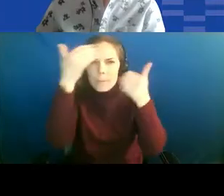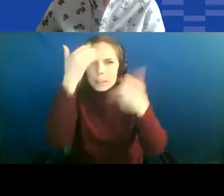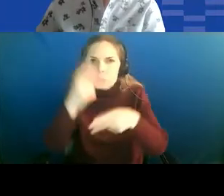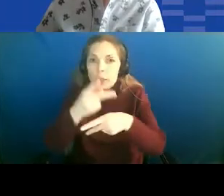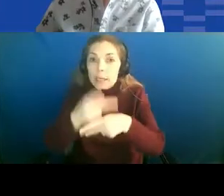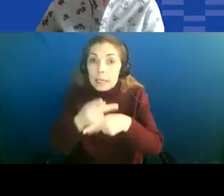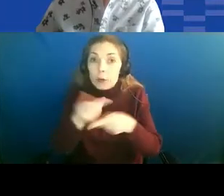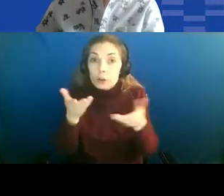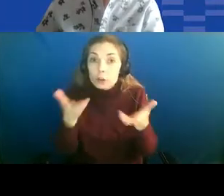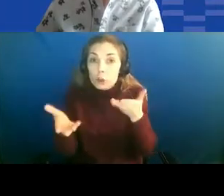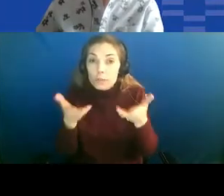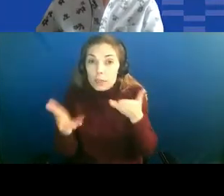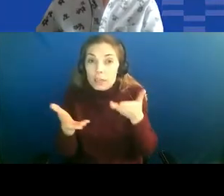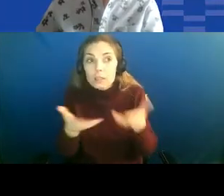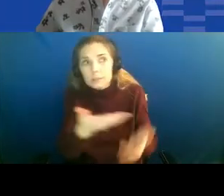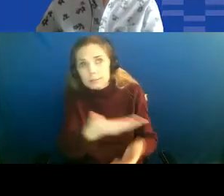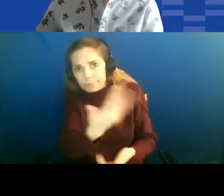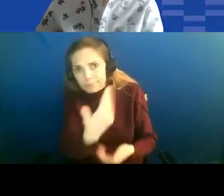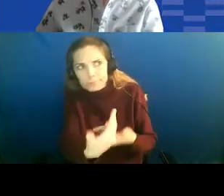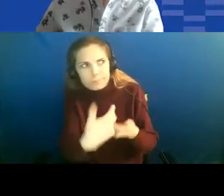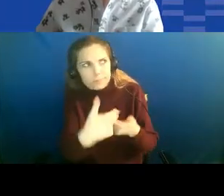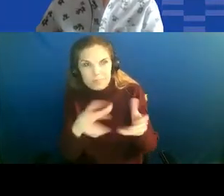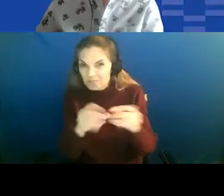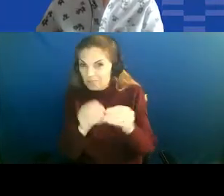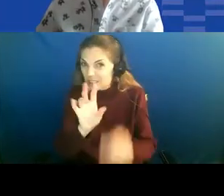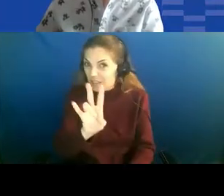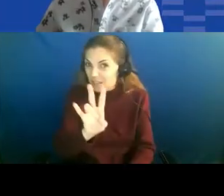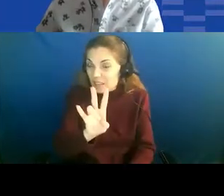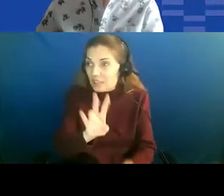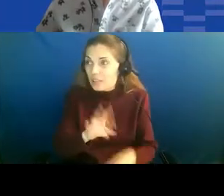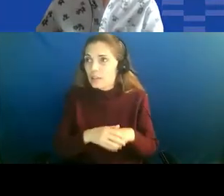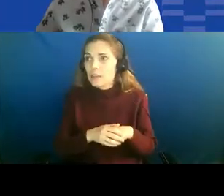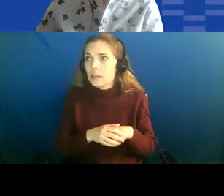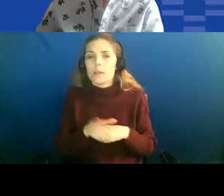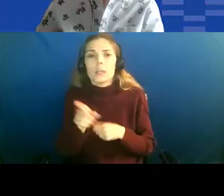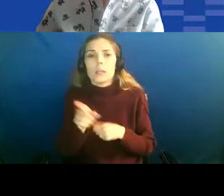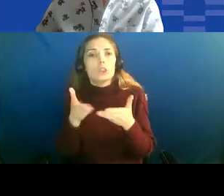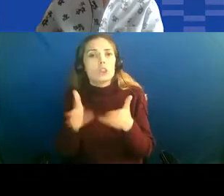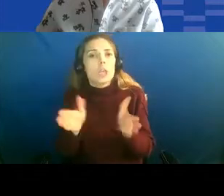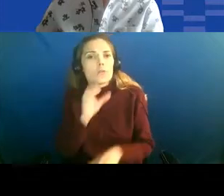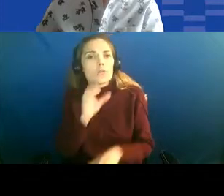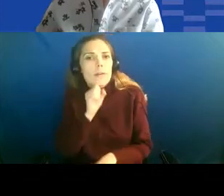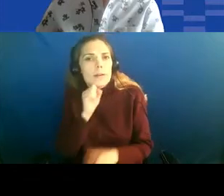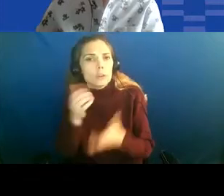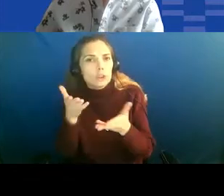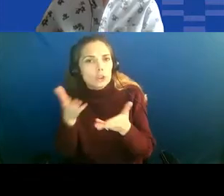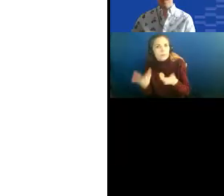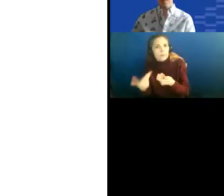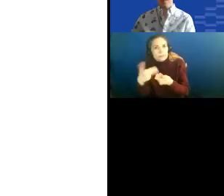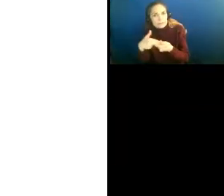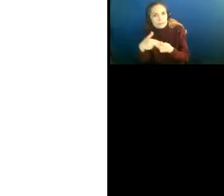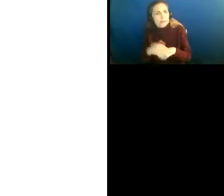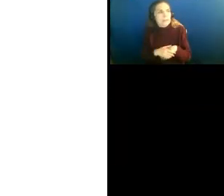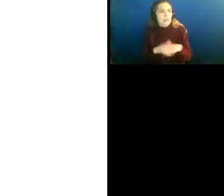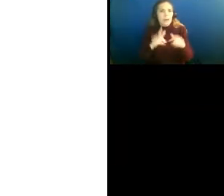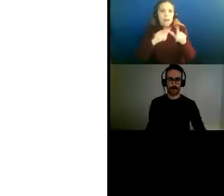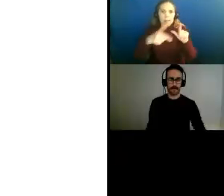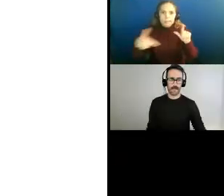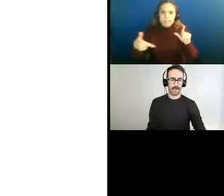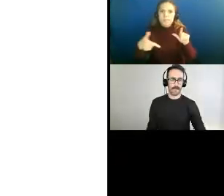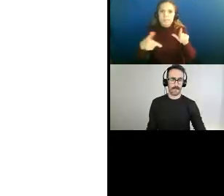services, as well as general aging services and 2SLGBTQI stakeholder